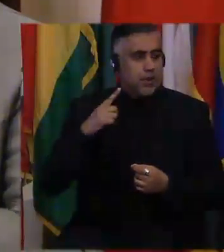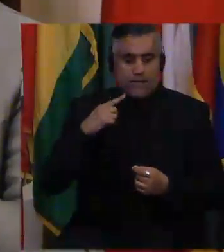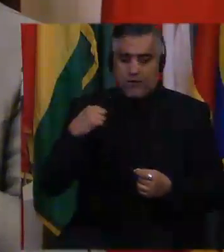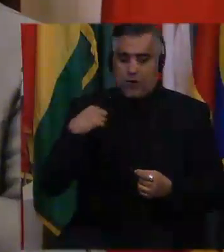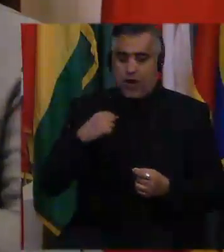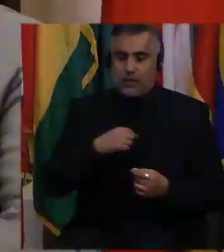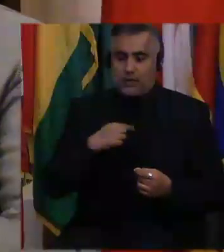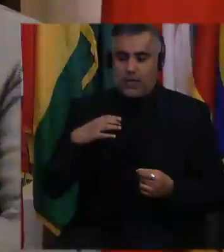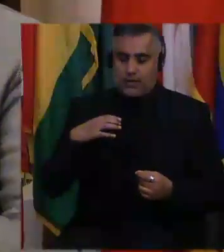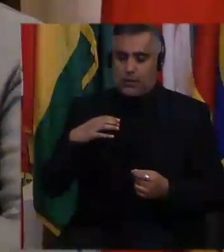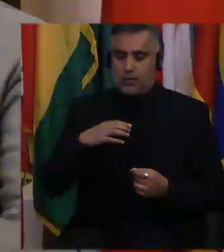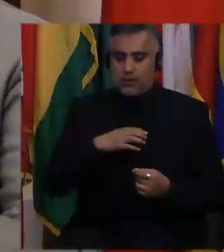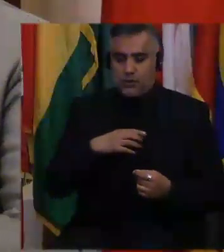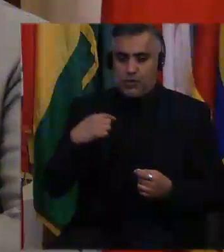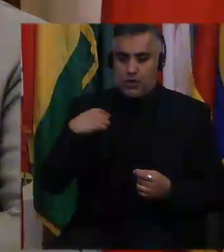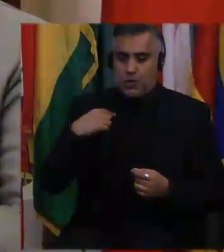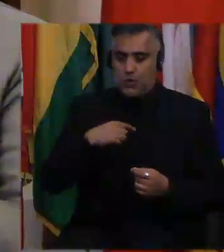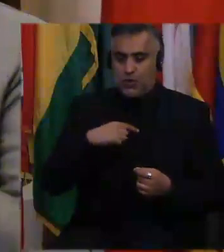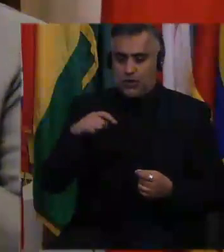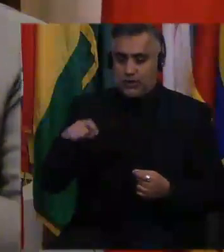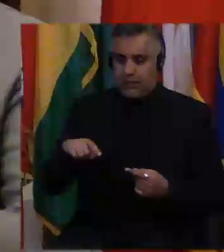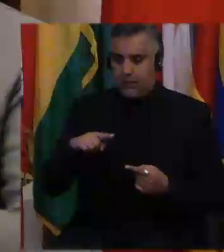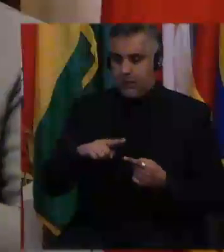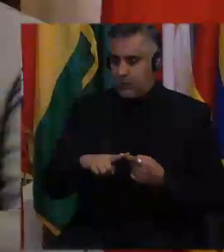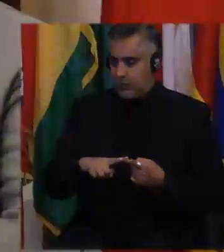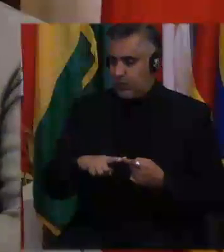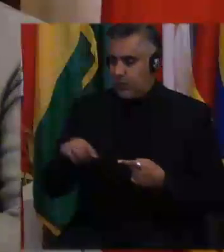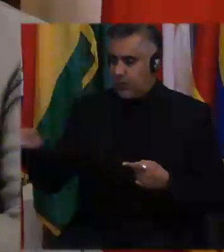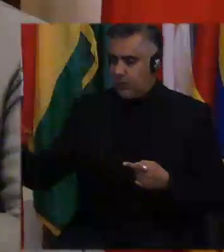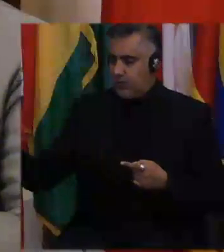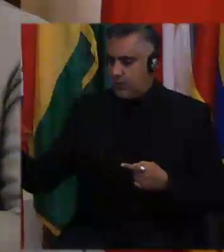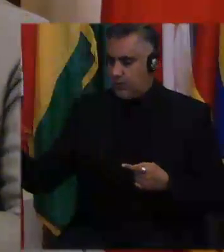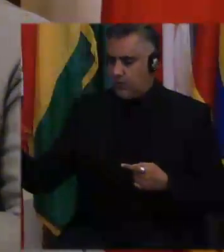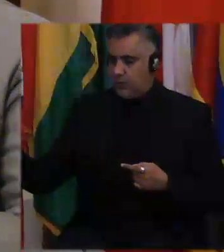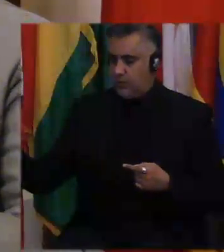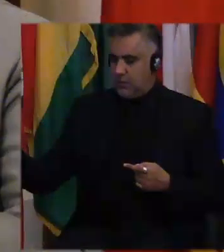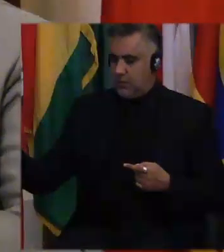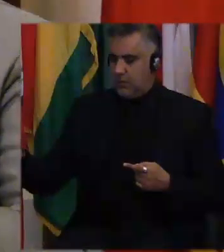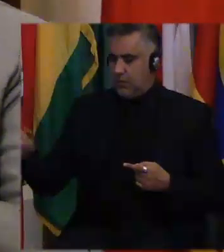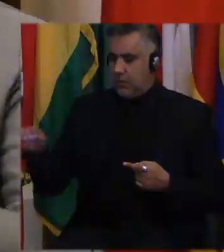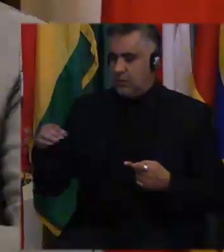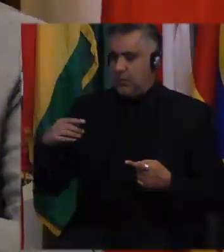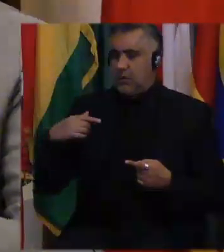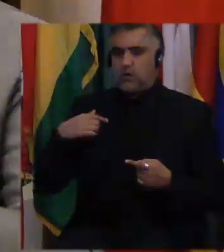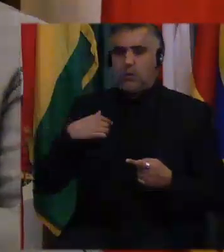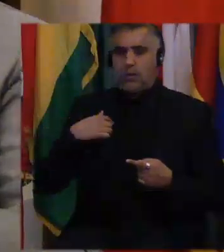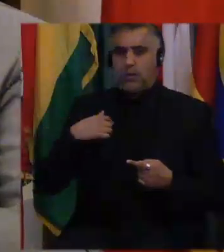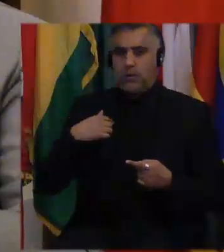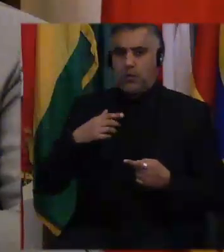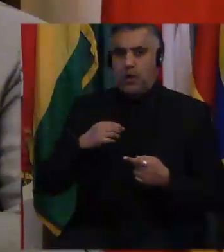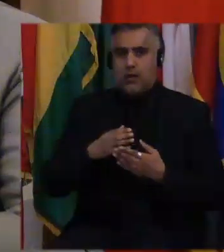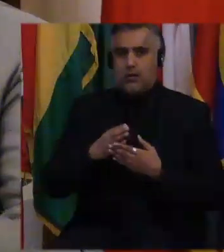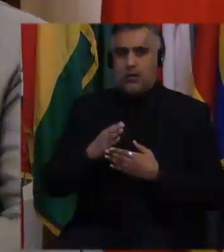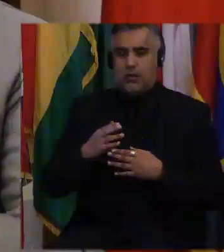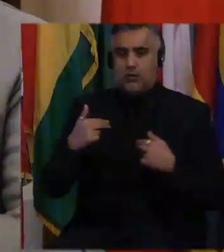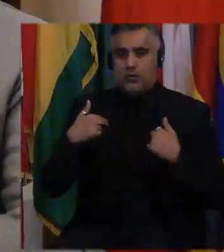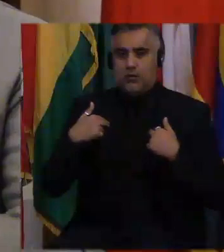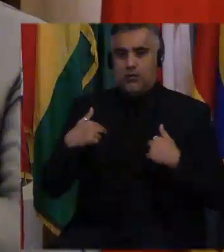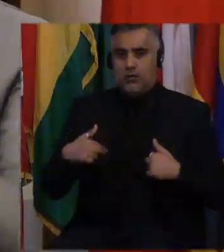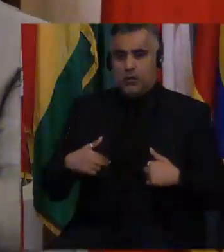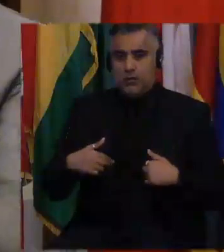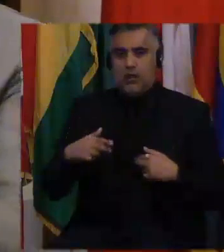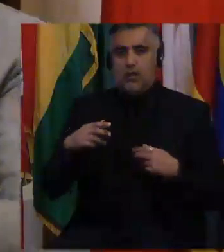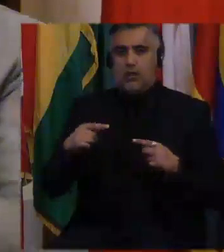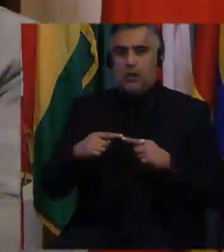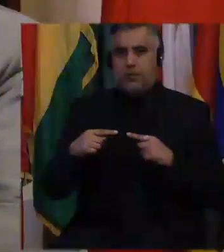especialmente, tenemos que profundizar mejor la discusión conceptual de esos dos temas, y porque no hay en derechos humanos